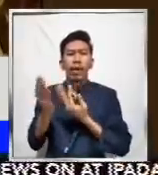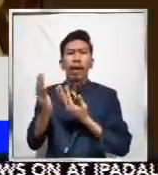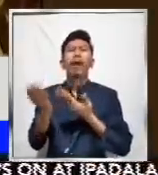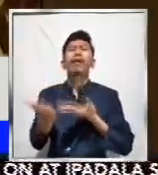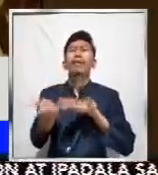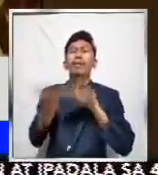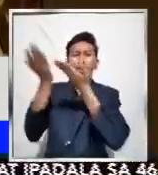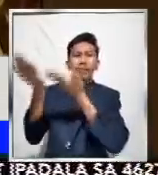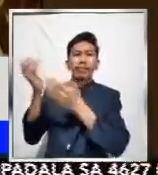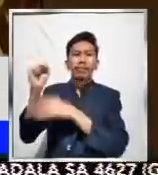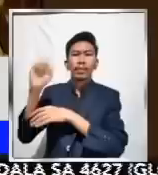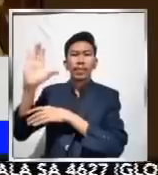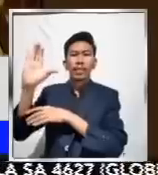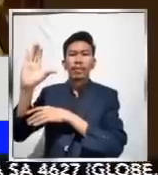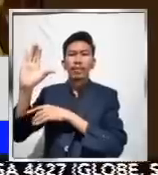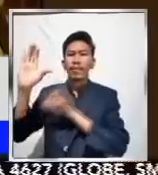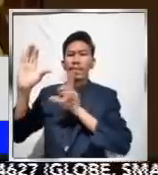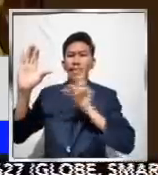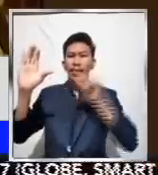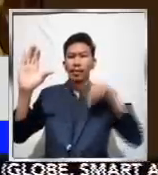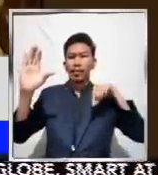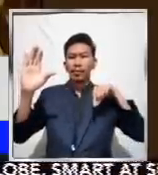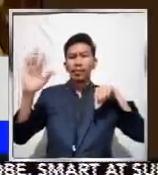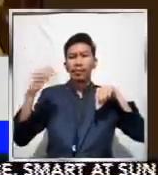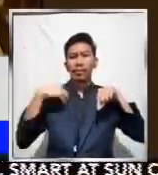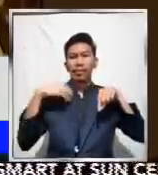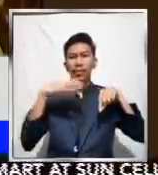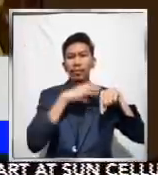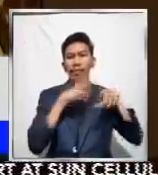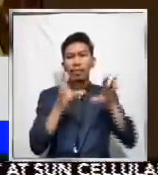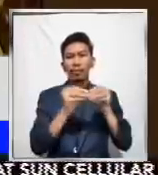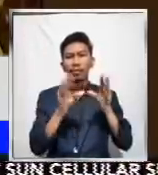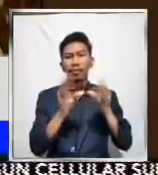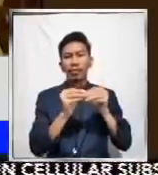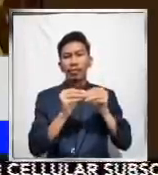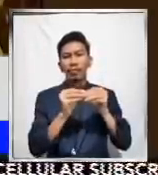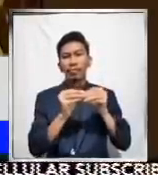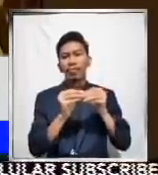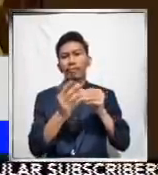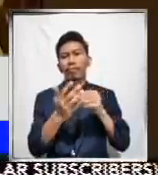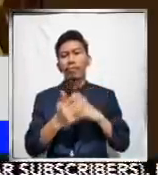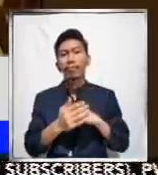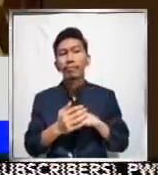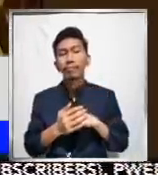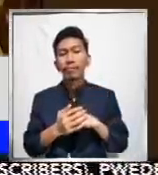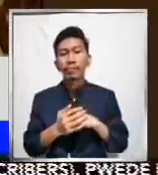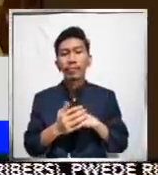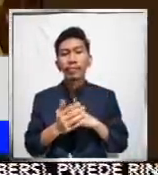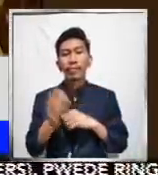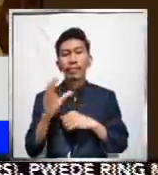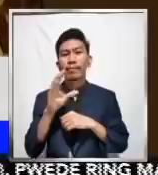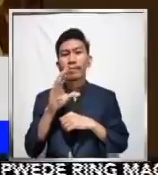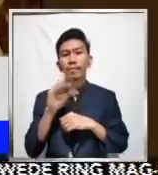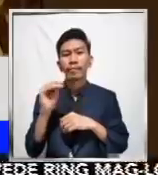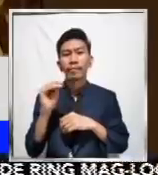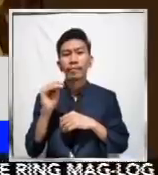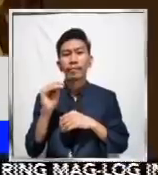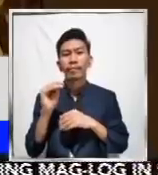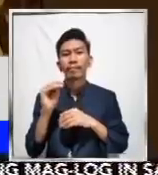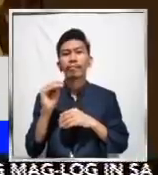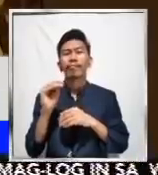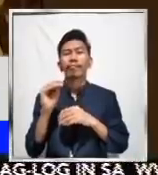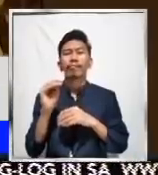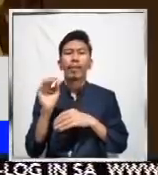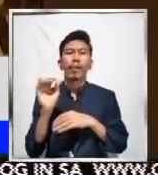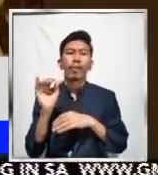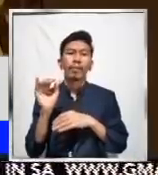franchise, because this is tantamount to a prior restraint on the constitutional right, which